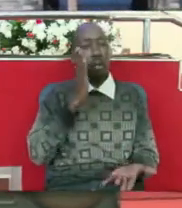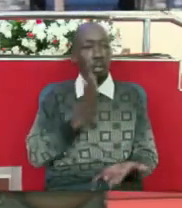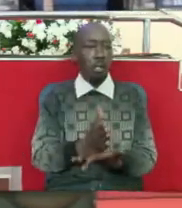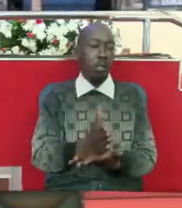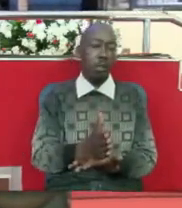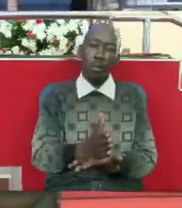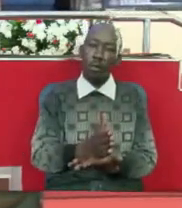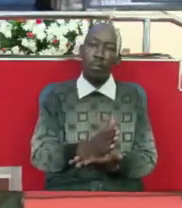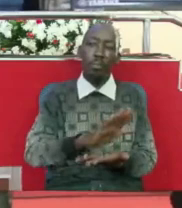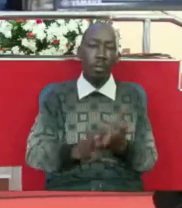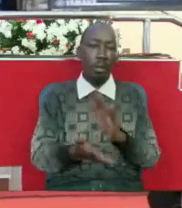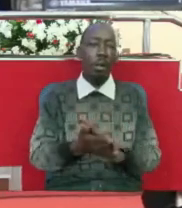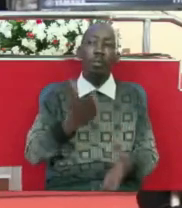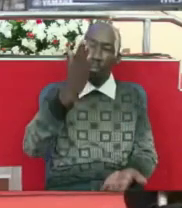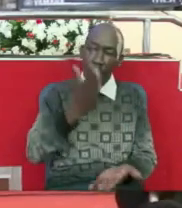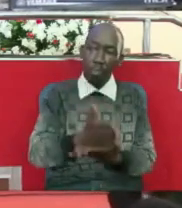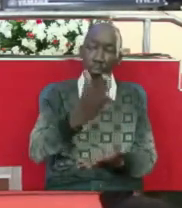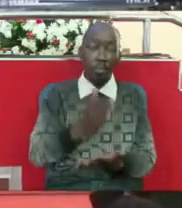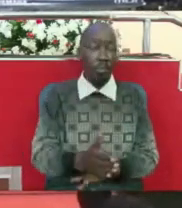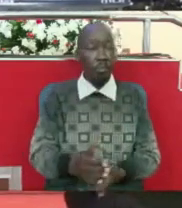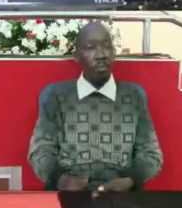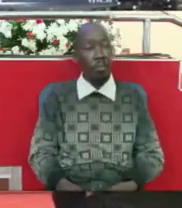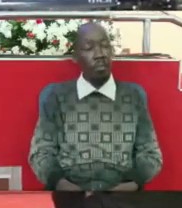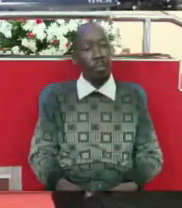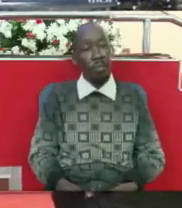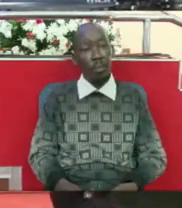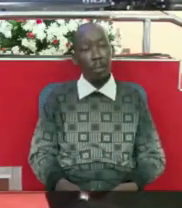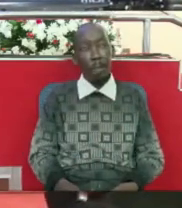Ikaweze kuwa na uhakika ama kuonekana.